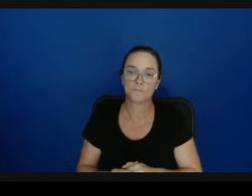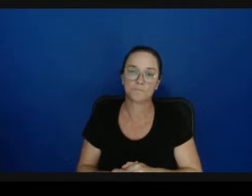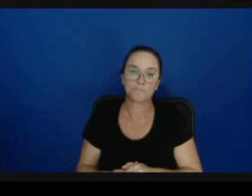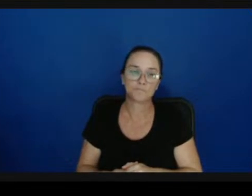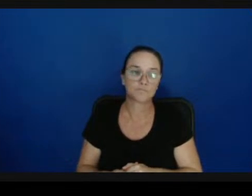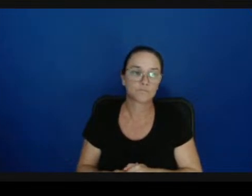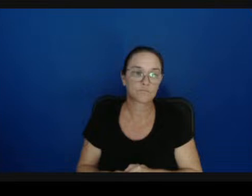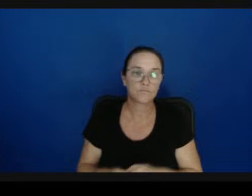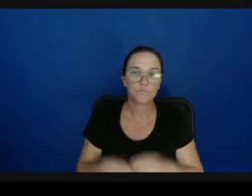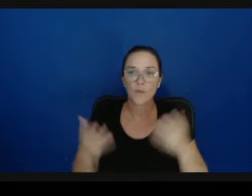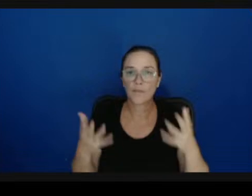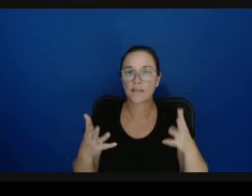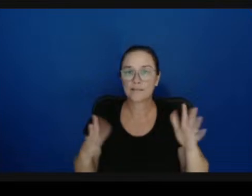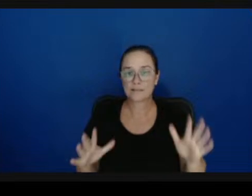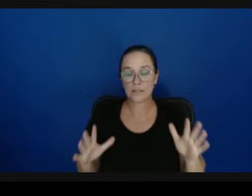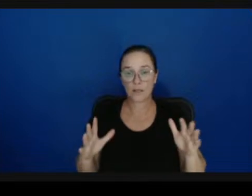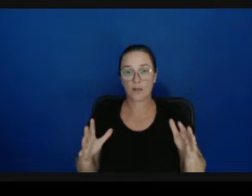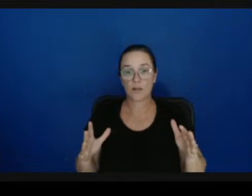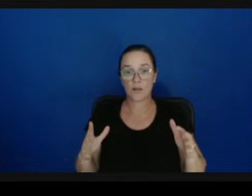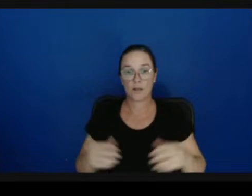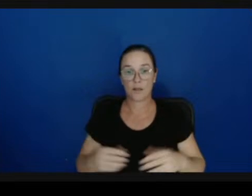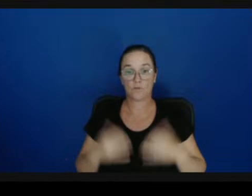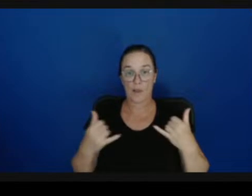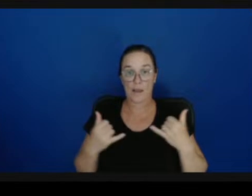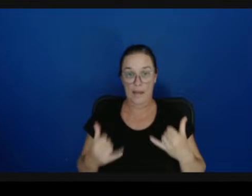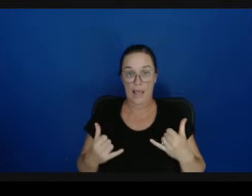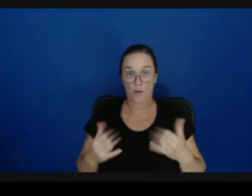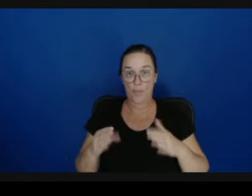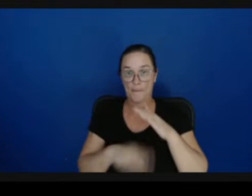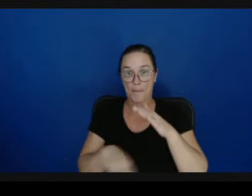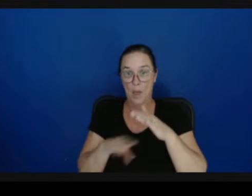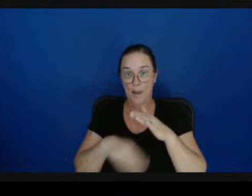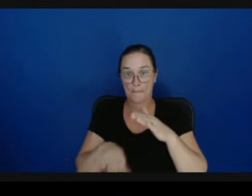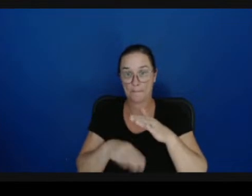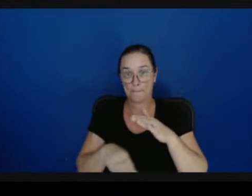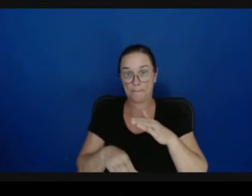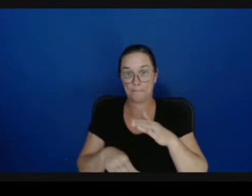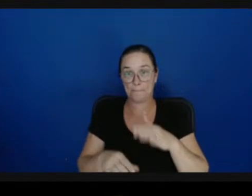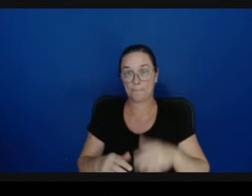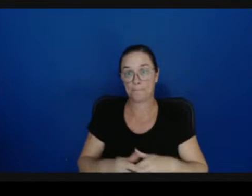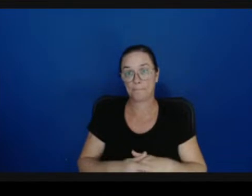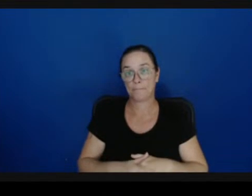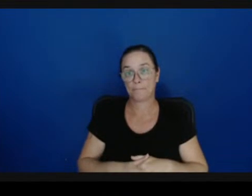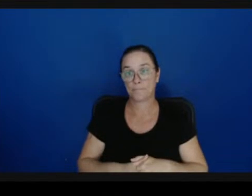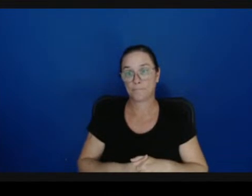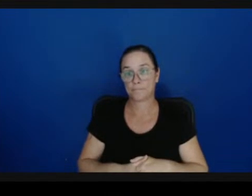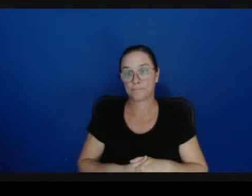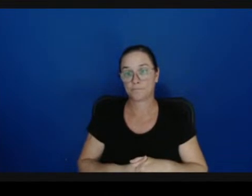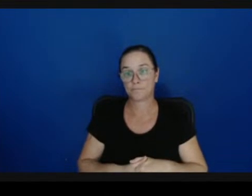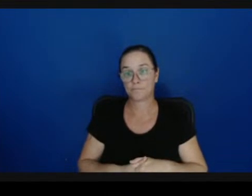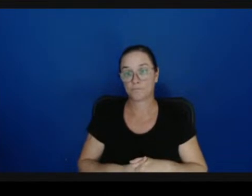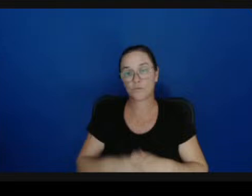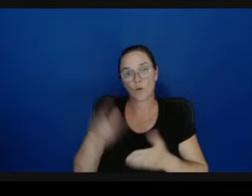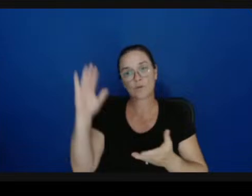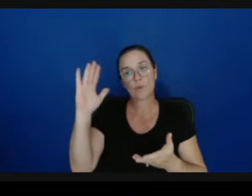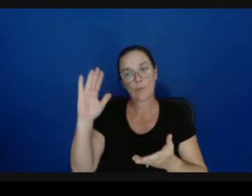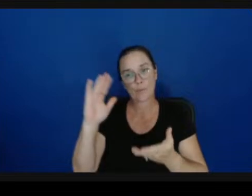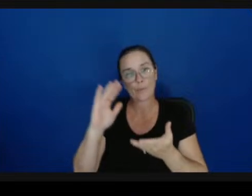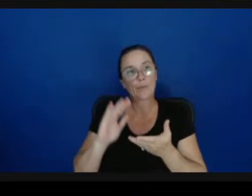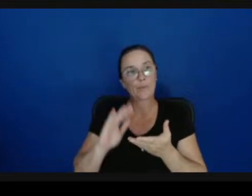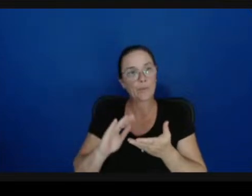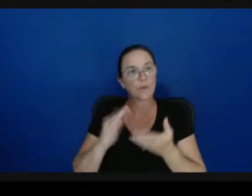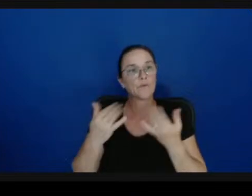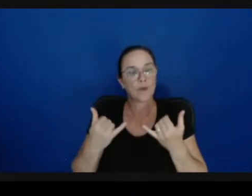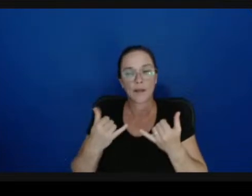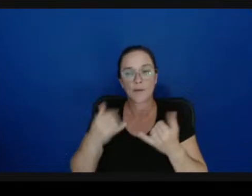is it. And where we currently are right now is down here at the bottom. So you can see we've actually come to a little bit of a decrease in the effusion rate